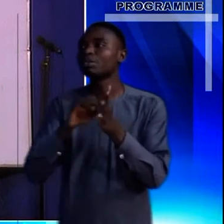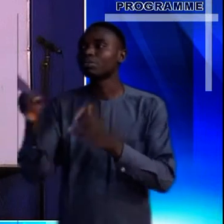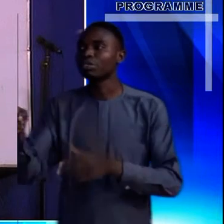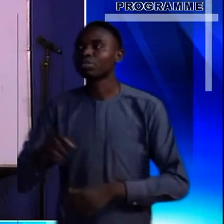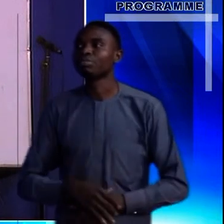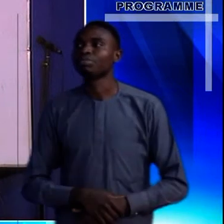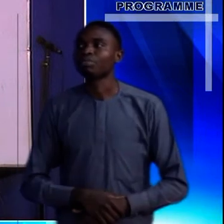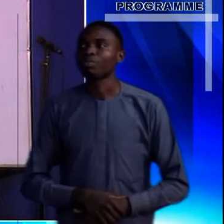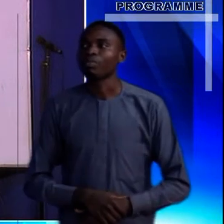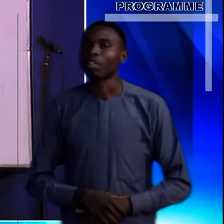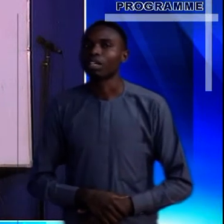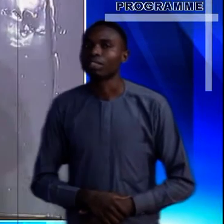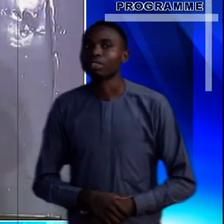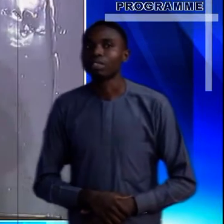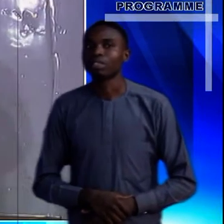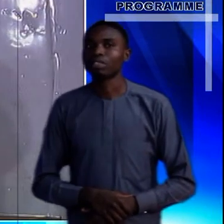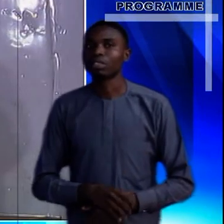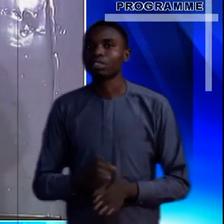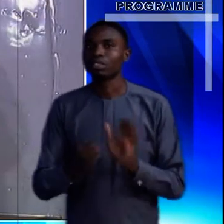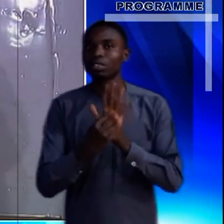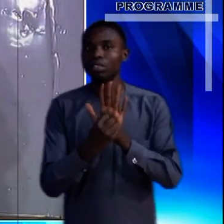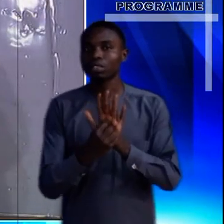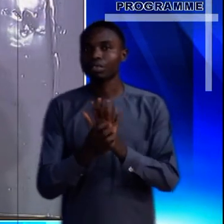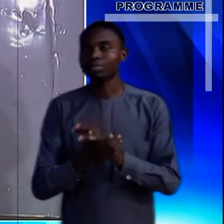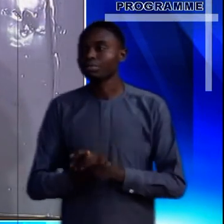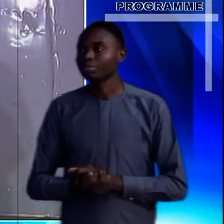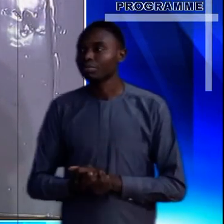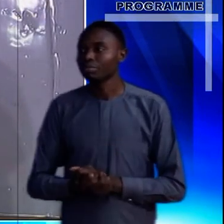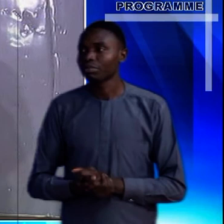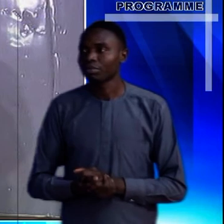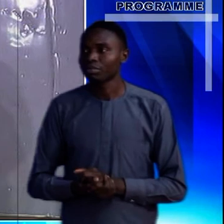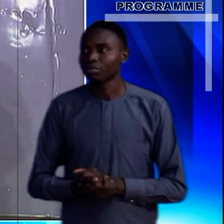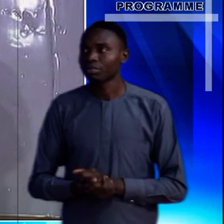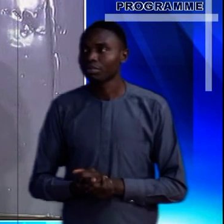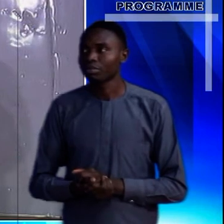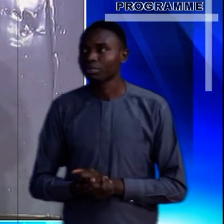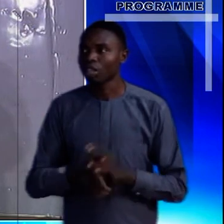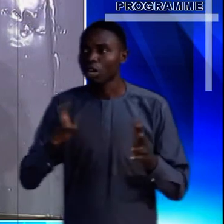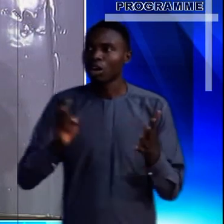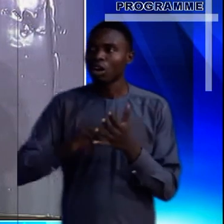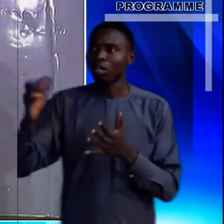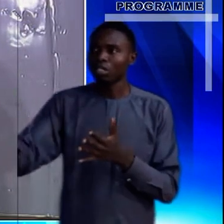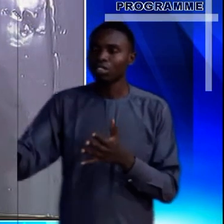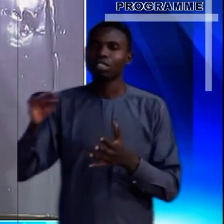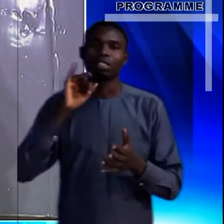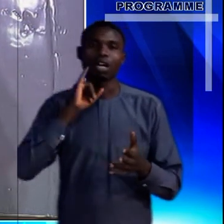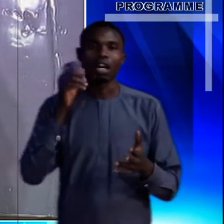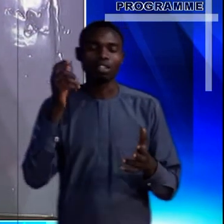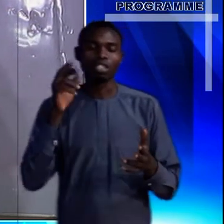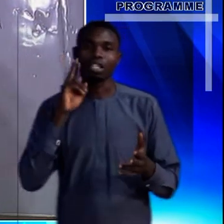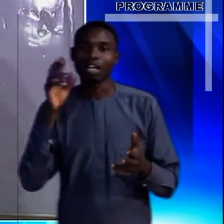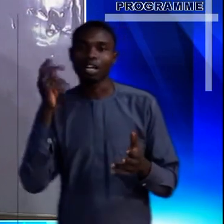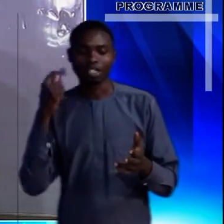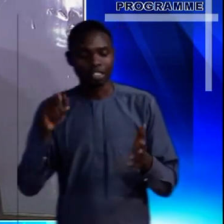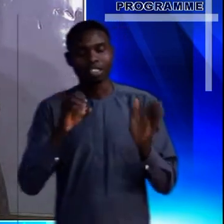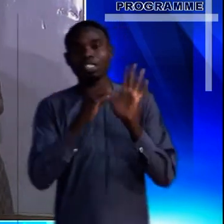centimeter, dm is decimeter, m is meter, while dkm or dm, D in capital means